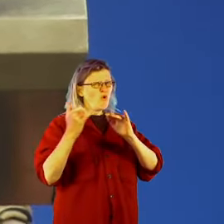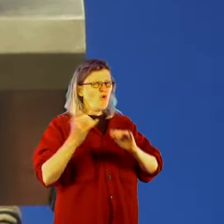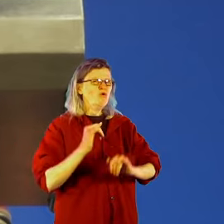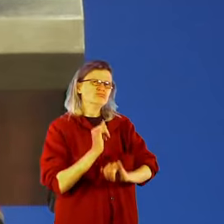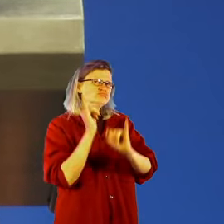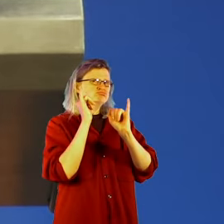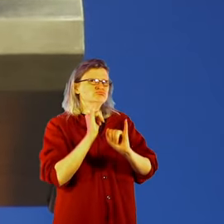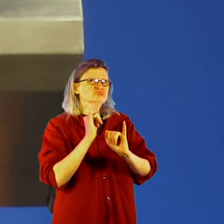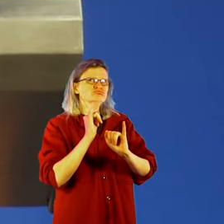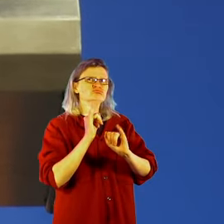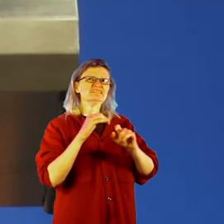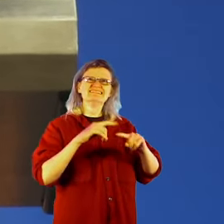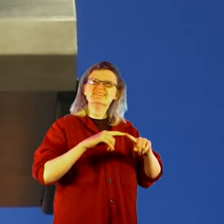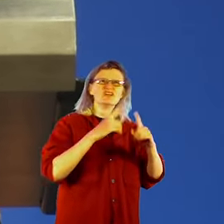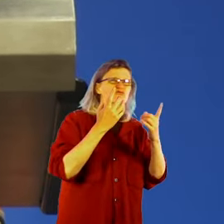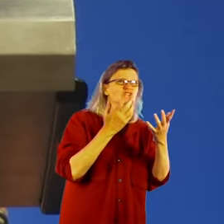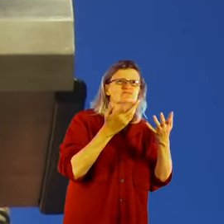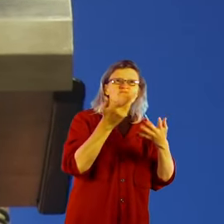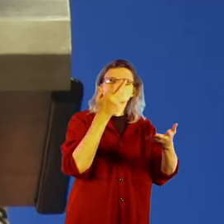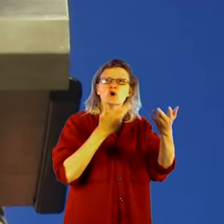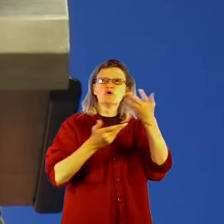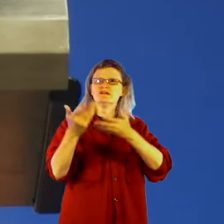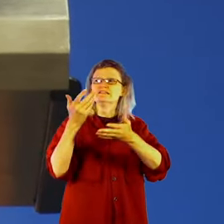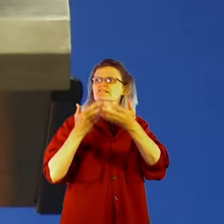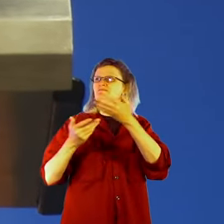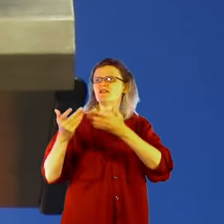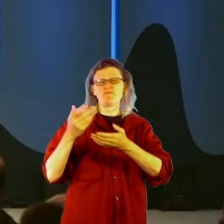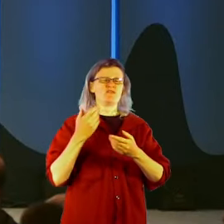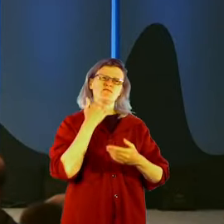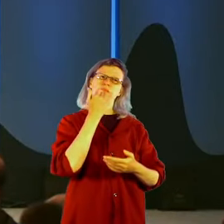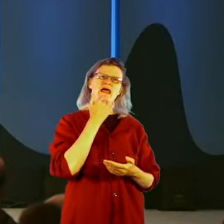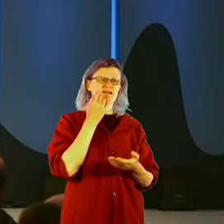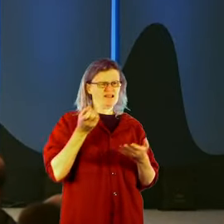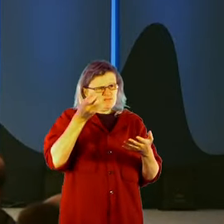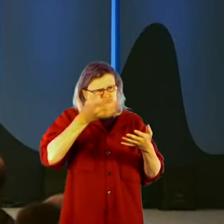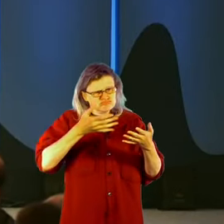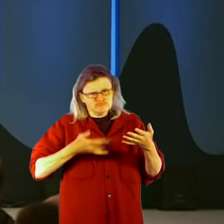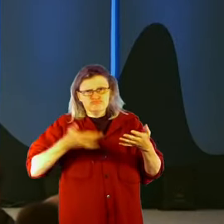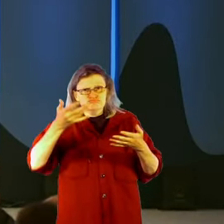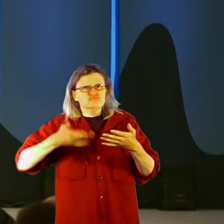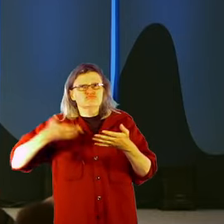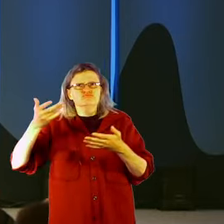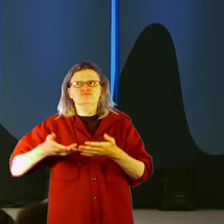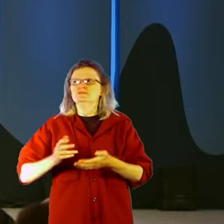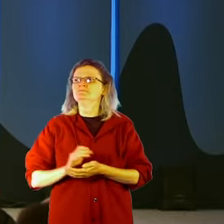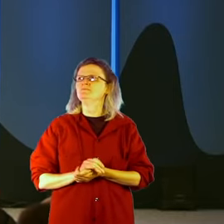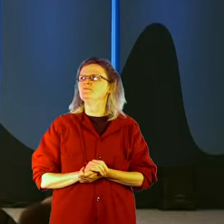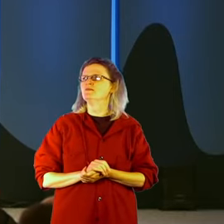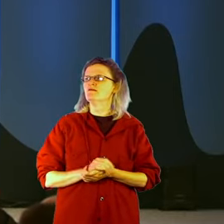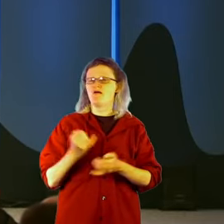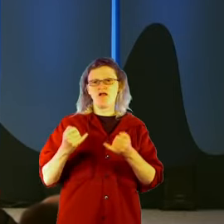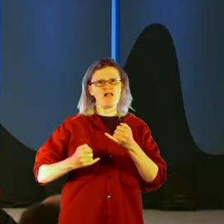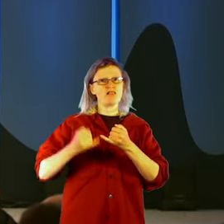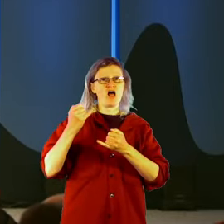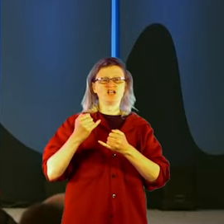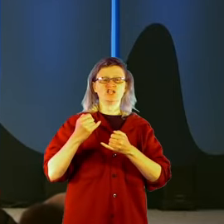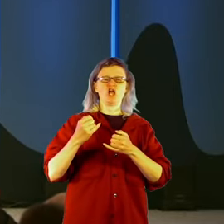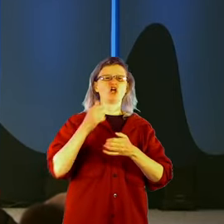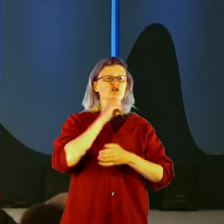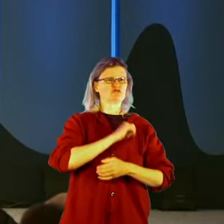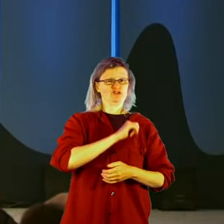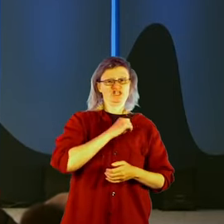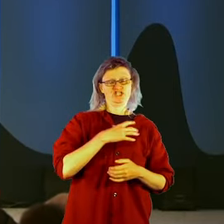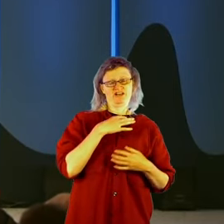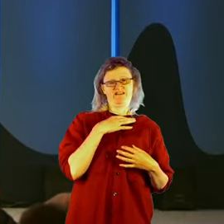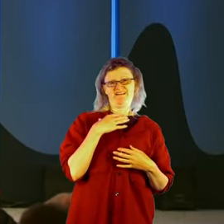Anything different? Anything got one to add? I mean, there are loads, aren't there? We could go on, just one there. Yeah, one last one. Christian leaders